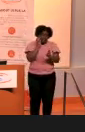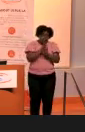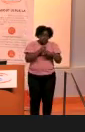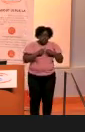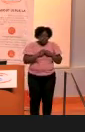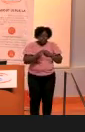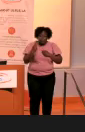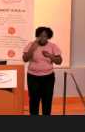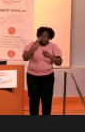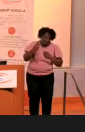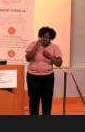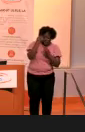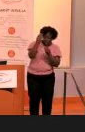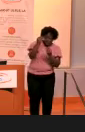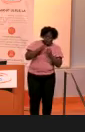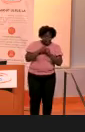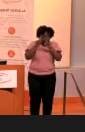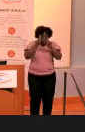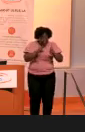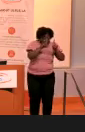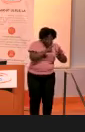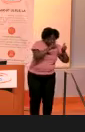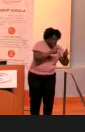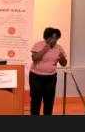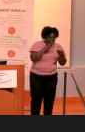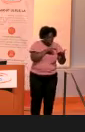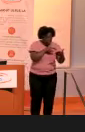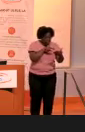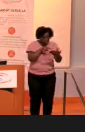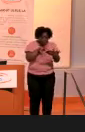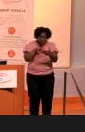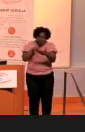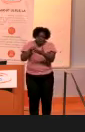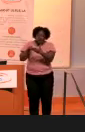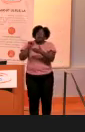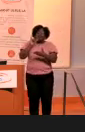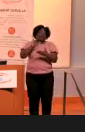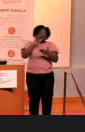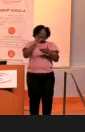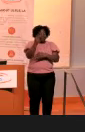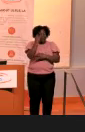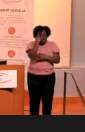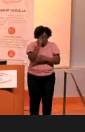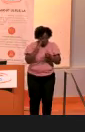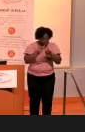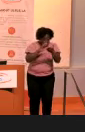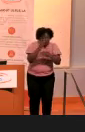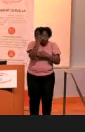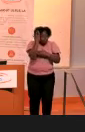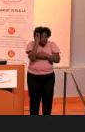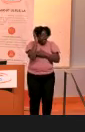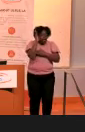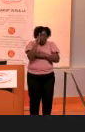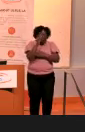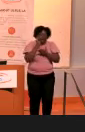and the trials behind it, it helps you understand the approach and why we think it's going to be better to